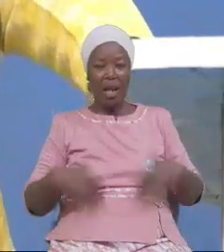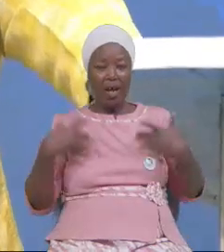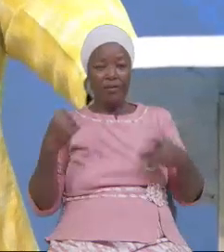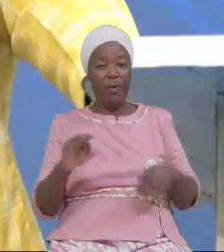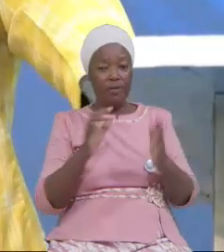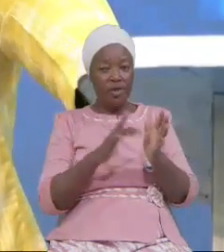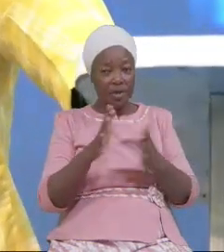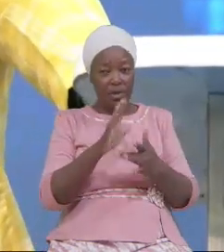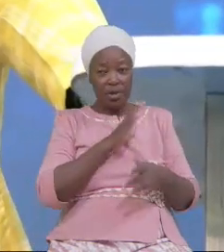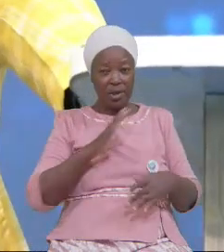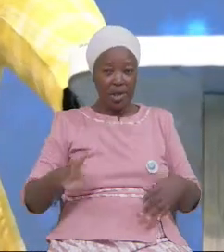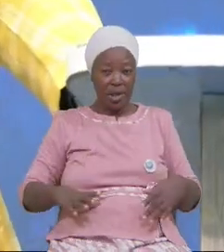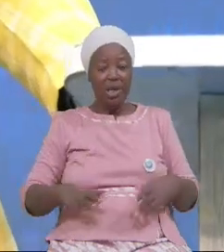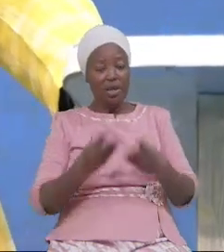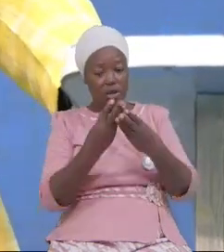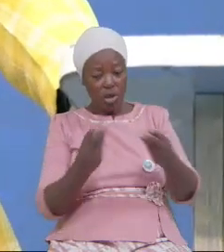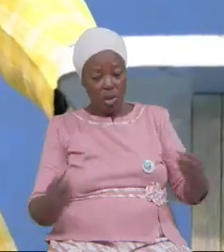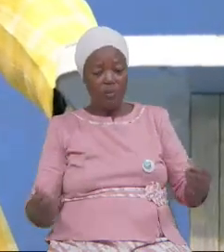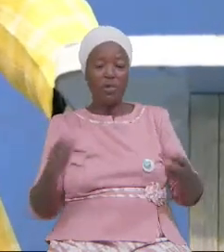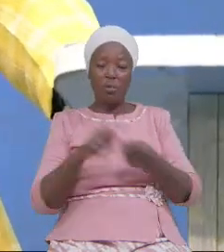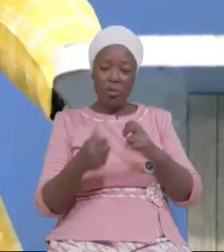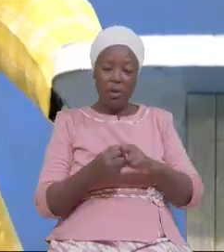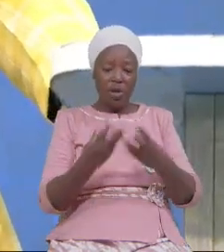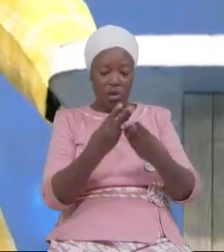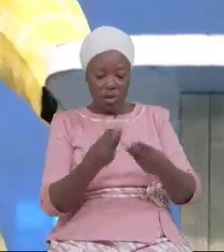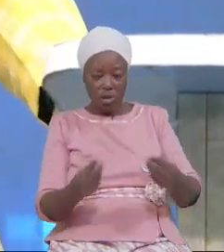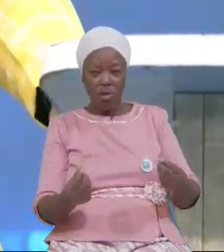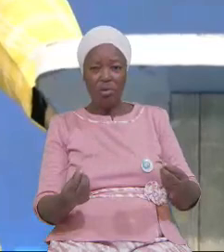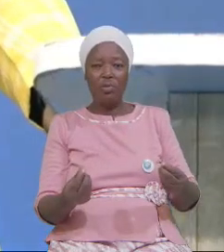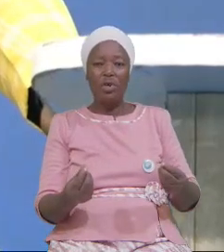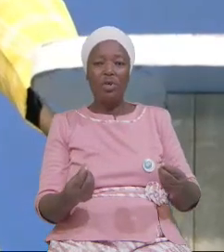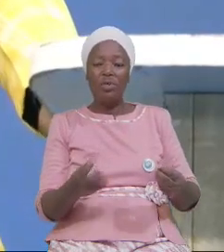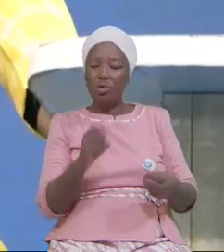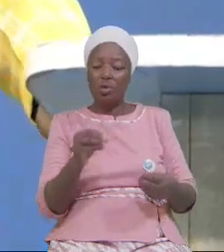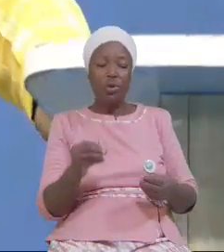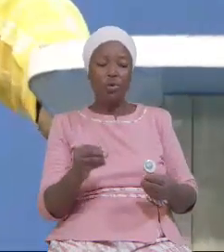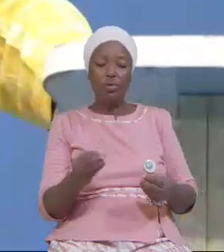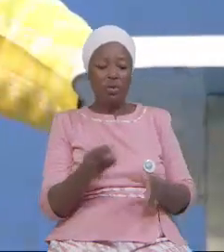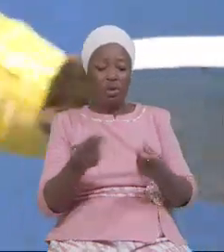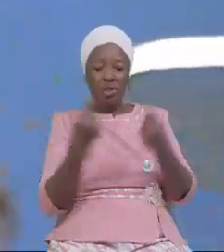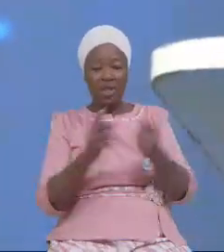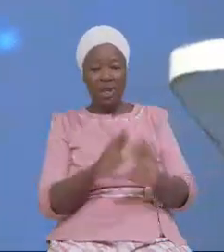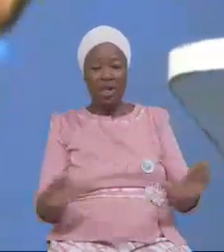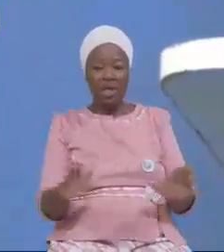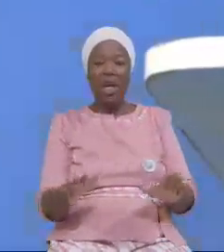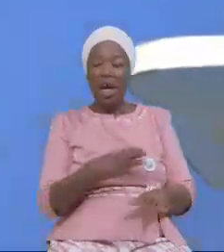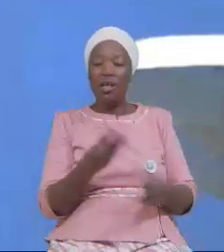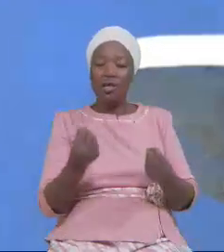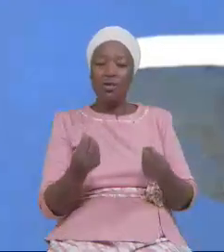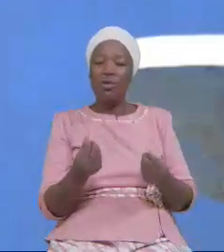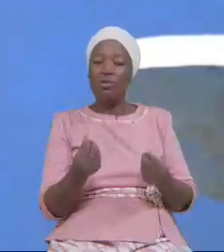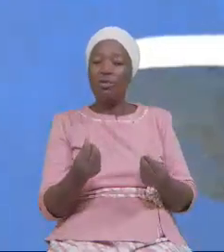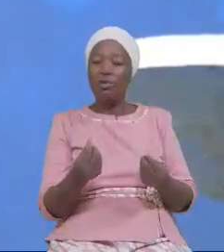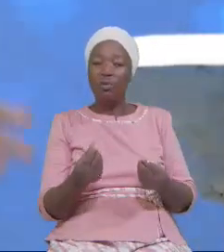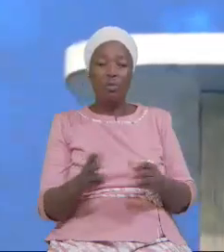so spotless, so sinless, so white, and is so